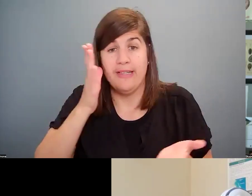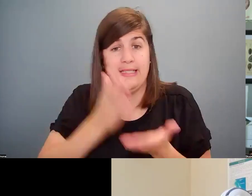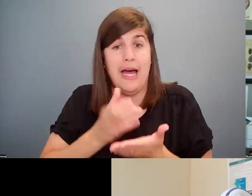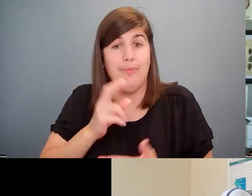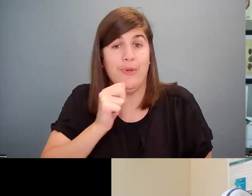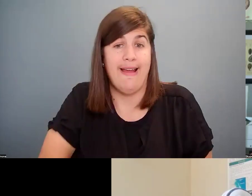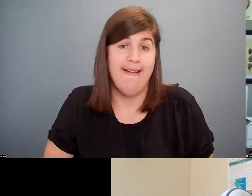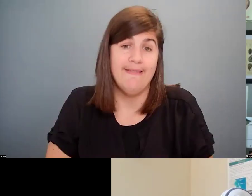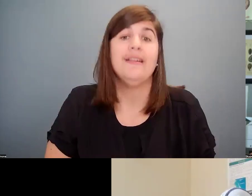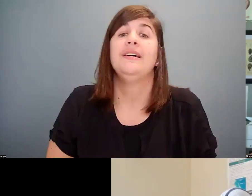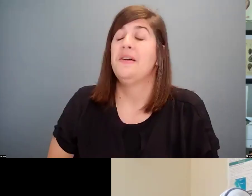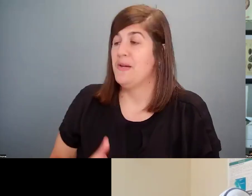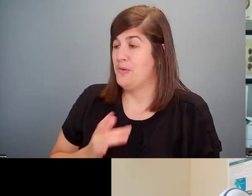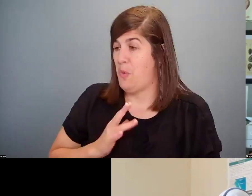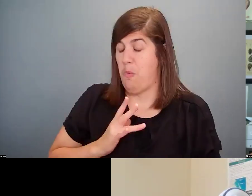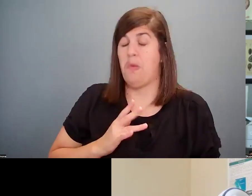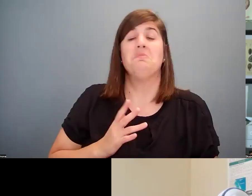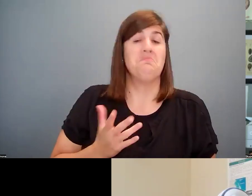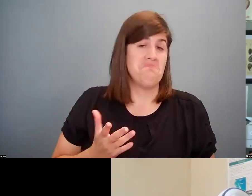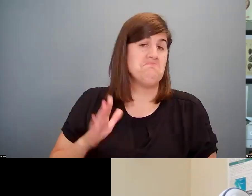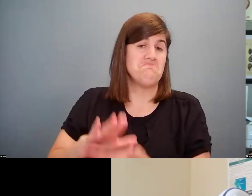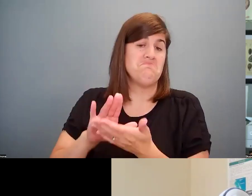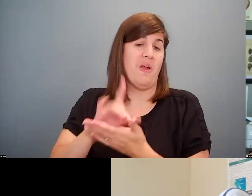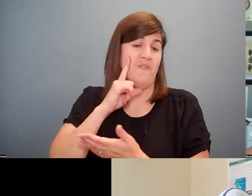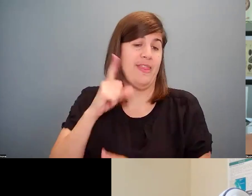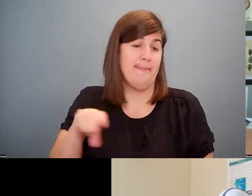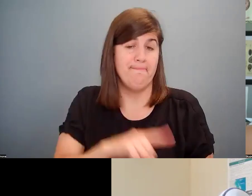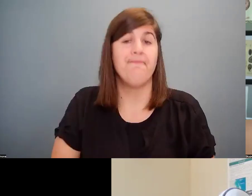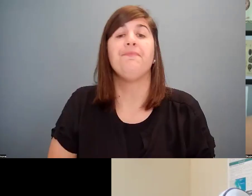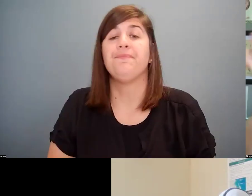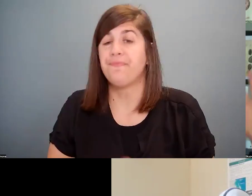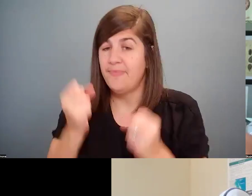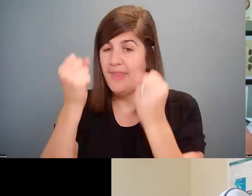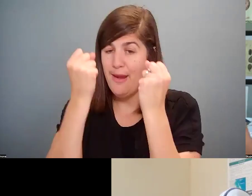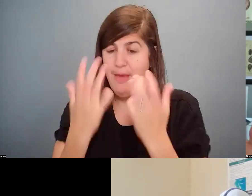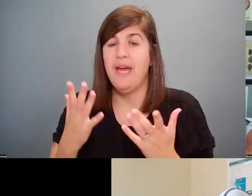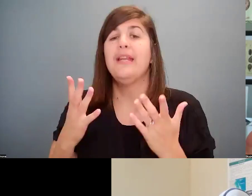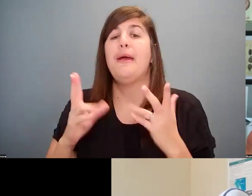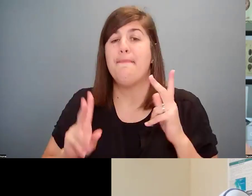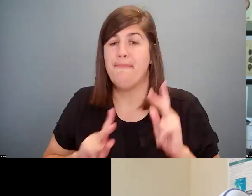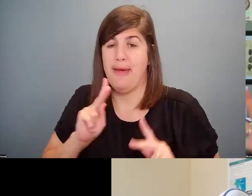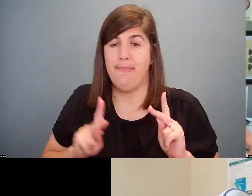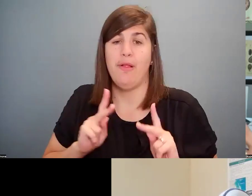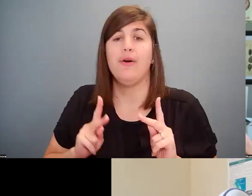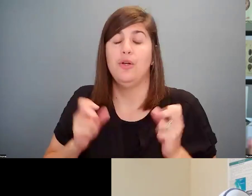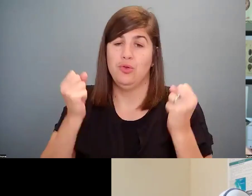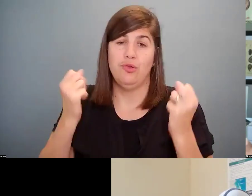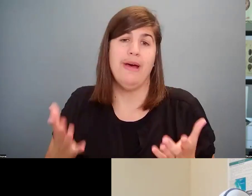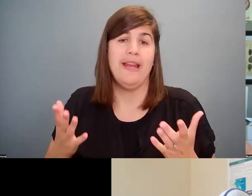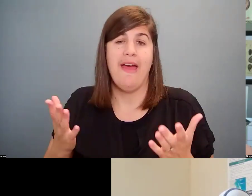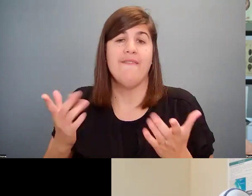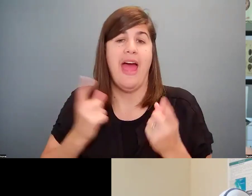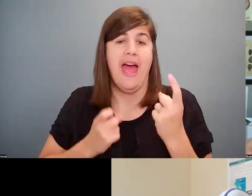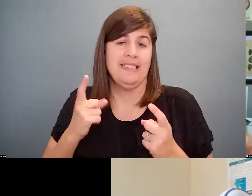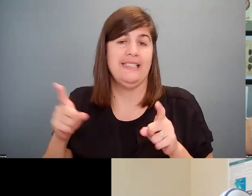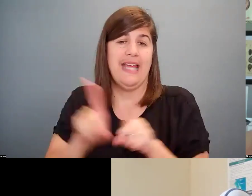Cool. Good for them. Okie dokie. We've got many people, too many to list right now, have asked the